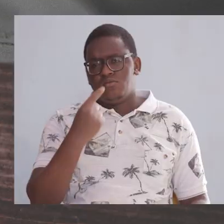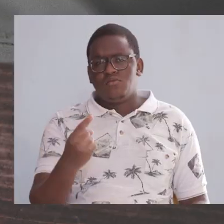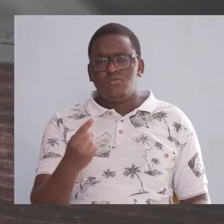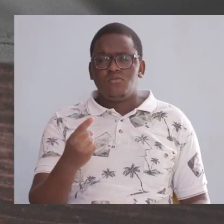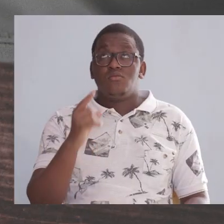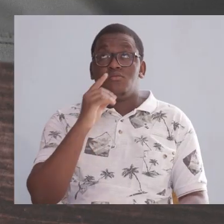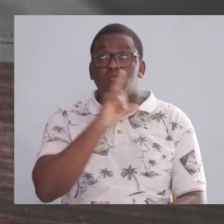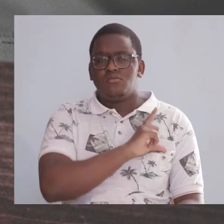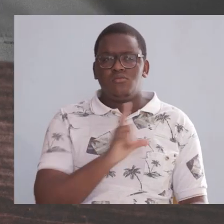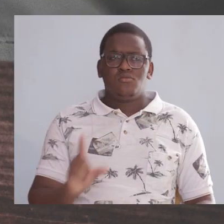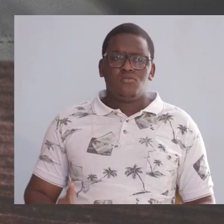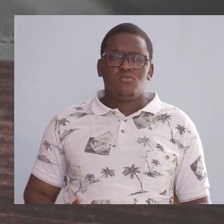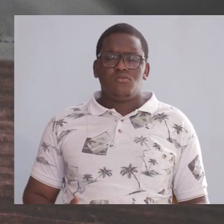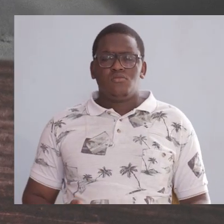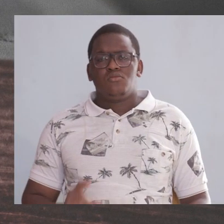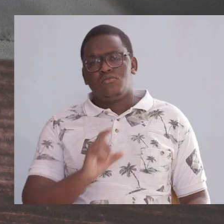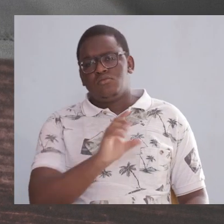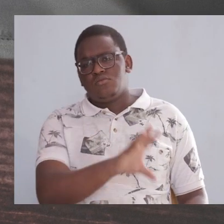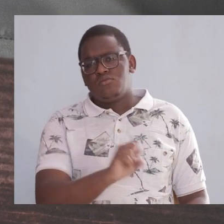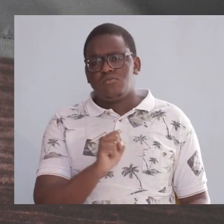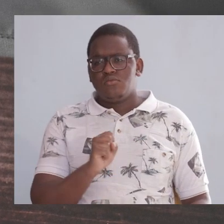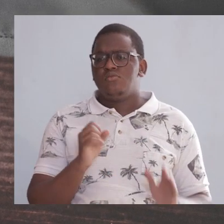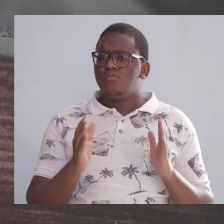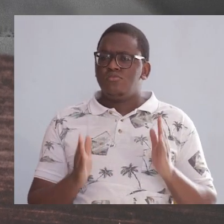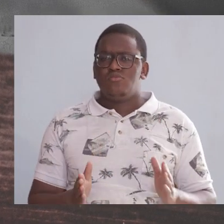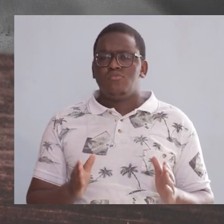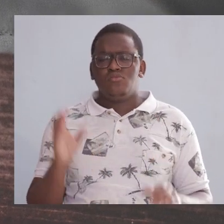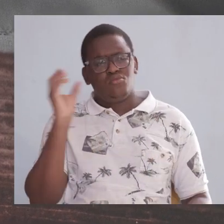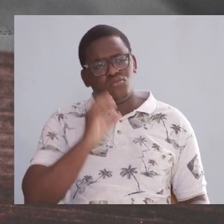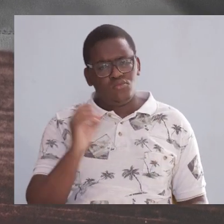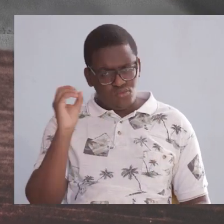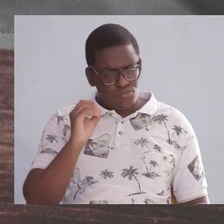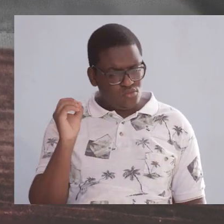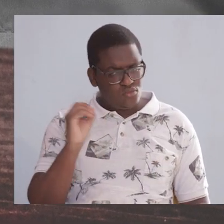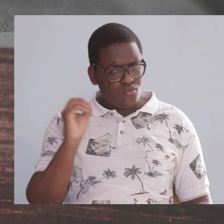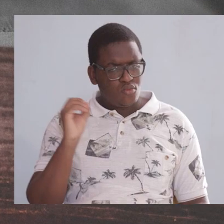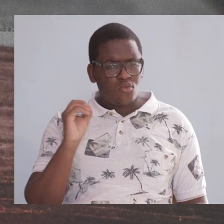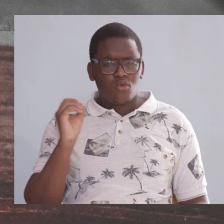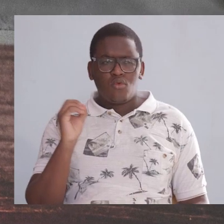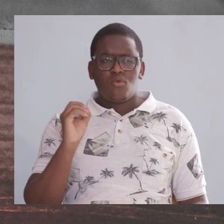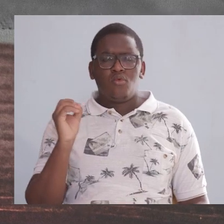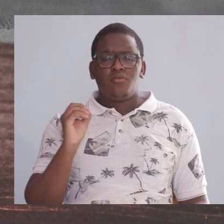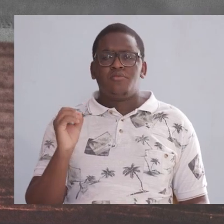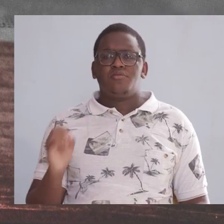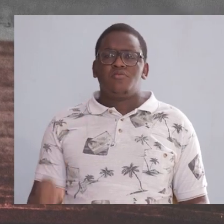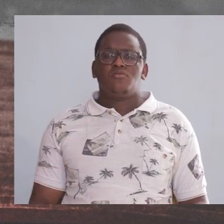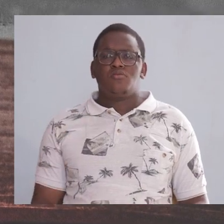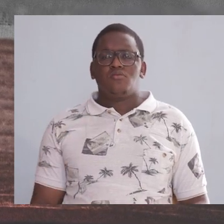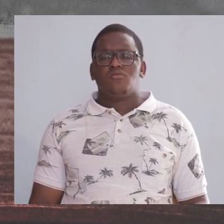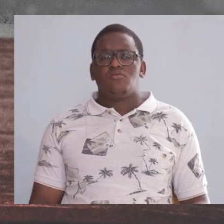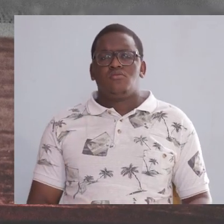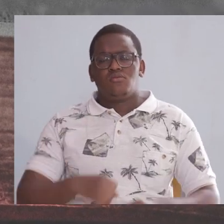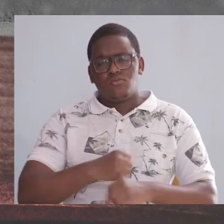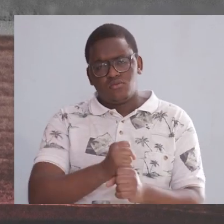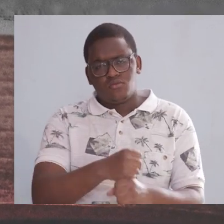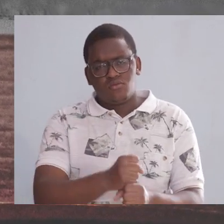this: let him who stole steal no longer, but rather he must labor, working with his own hands what is